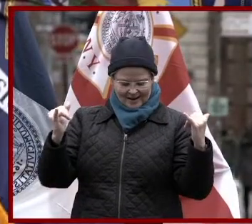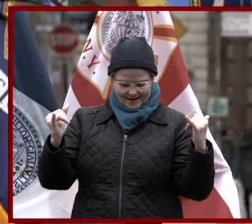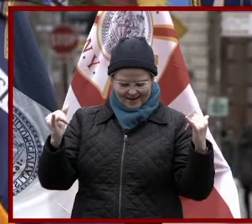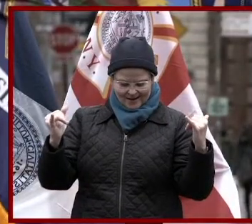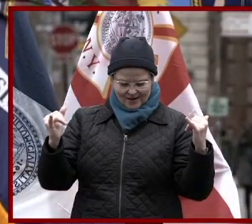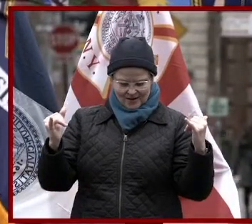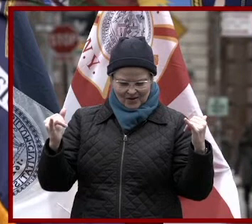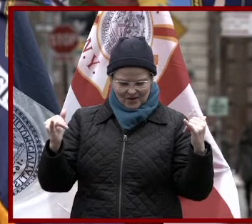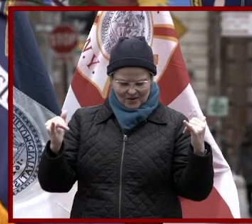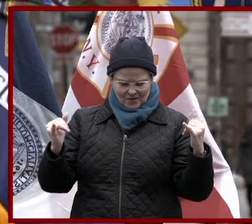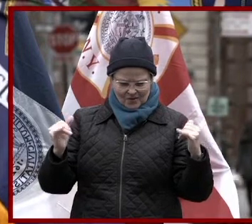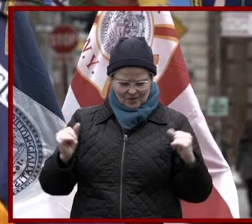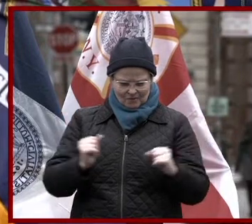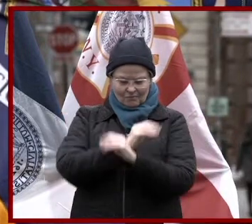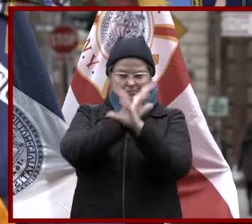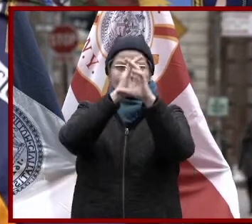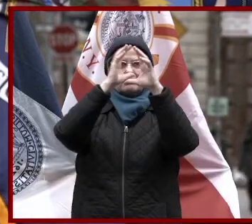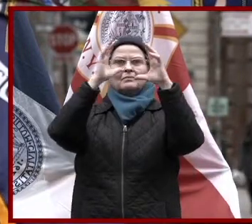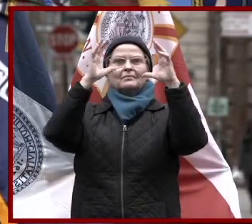but